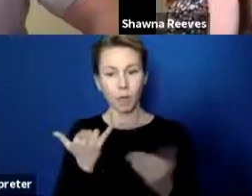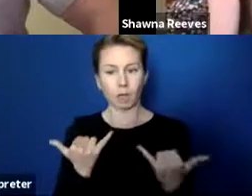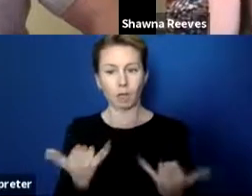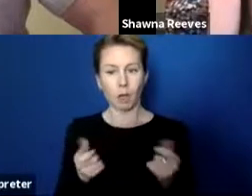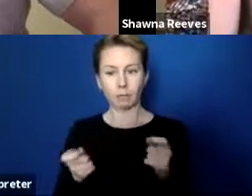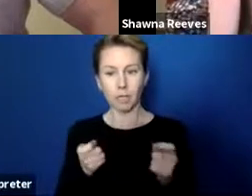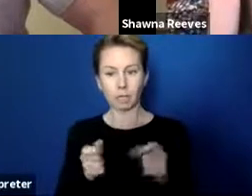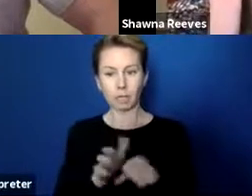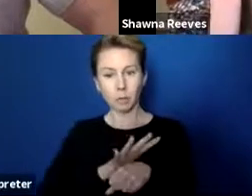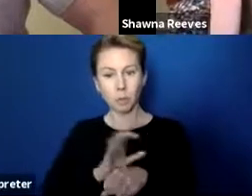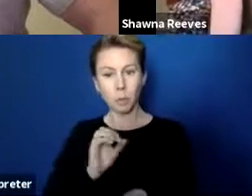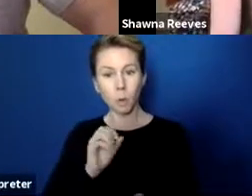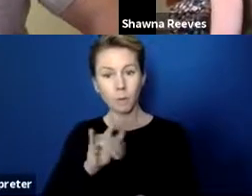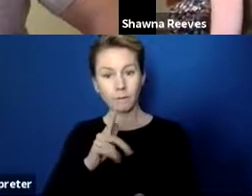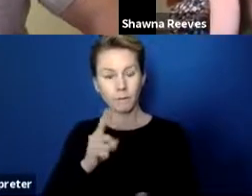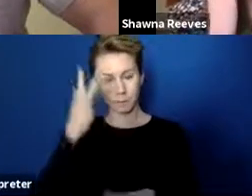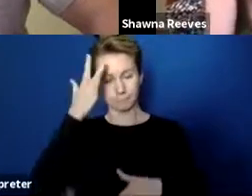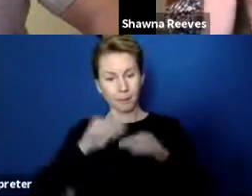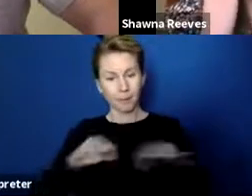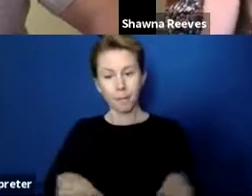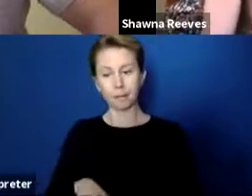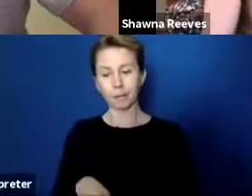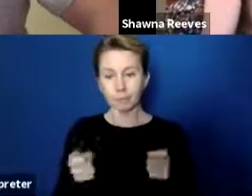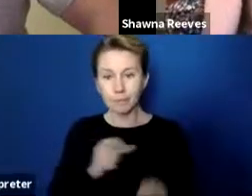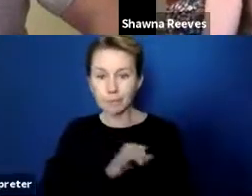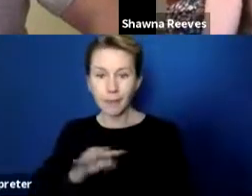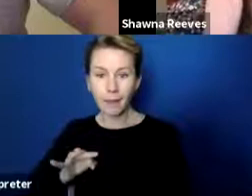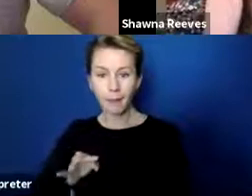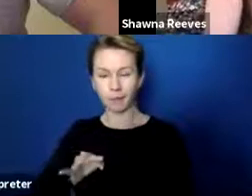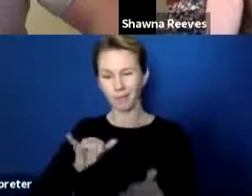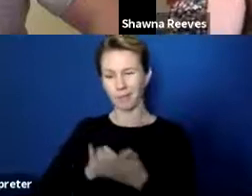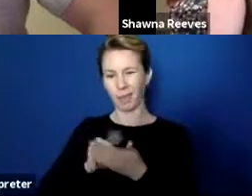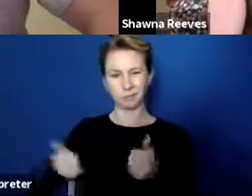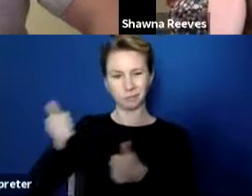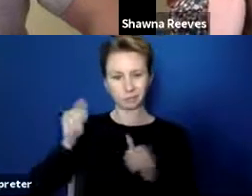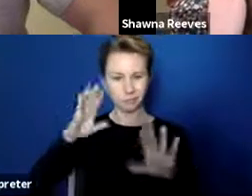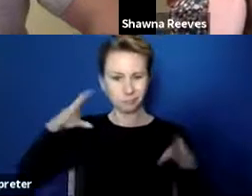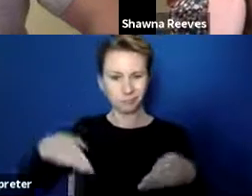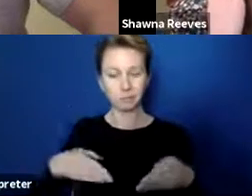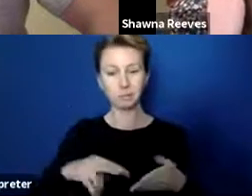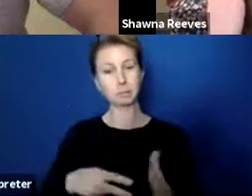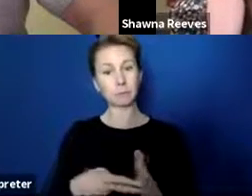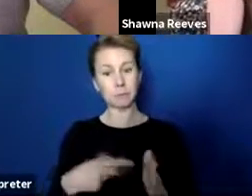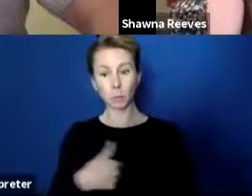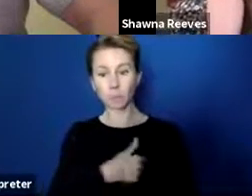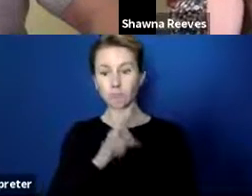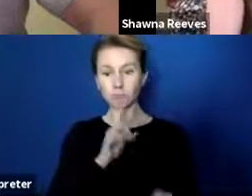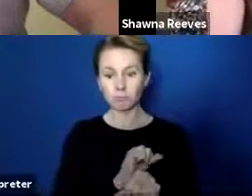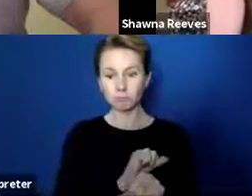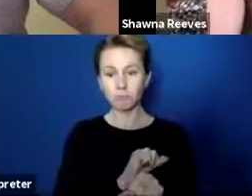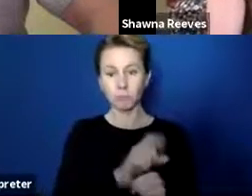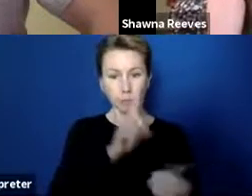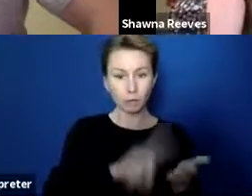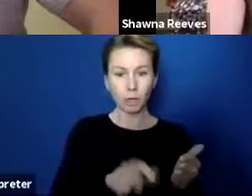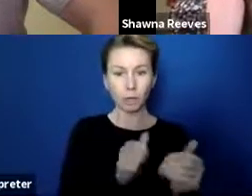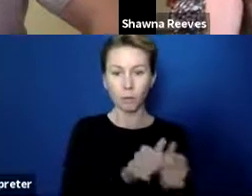Of handling, no psychological abuse, no neglect. I just think that they're busy